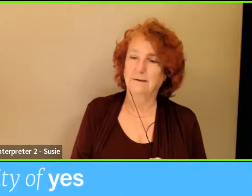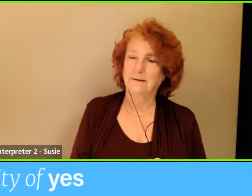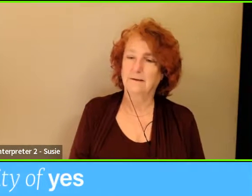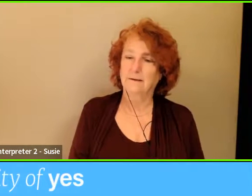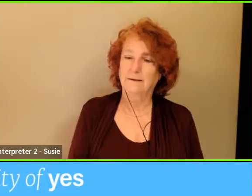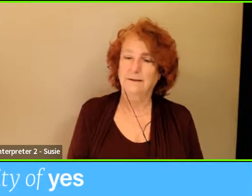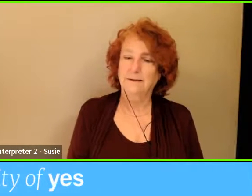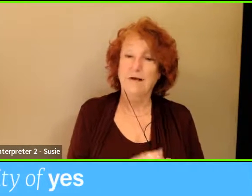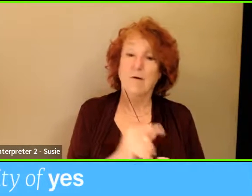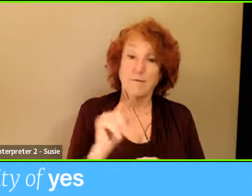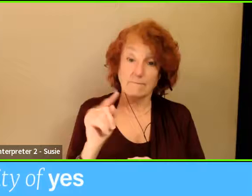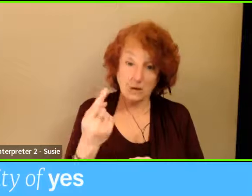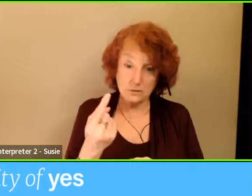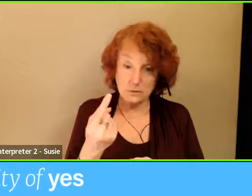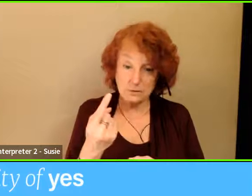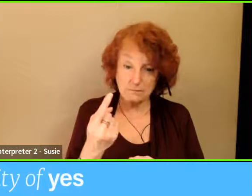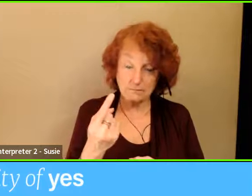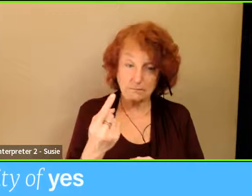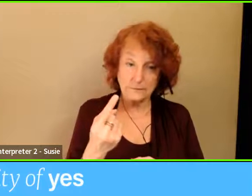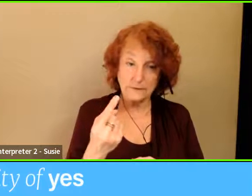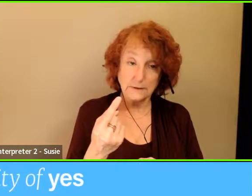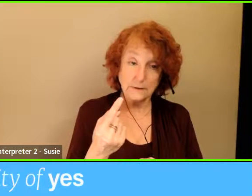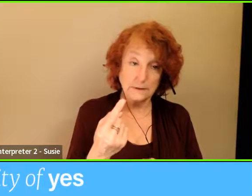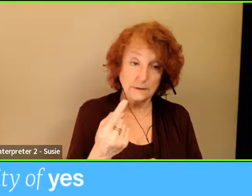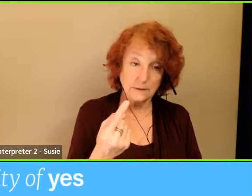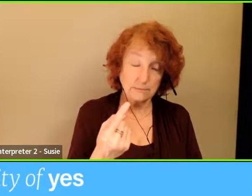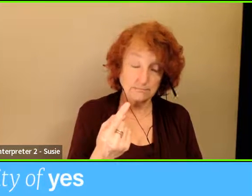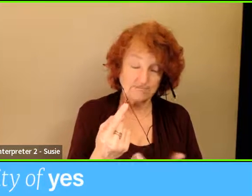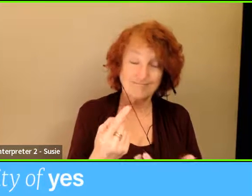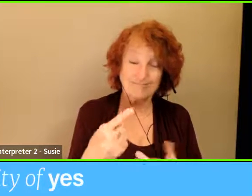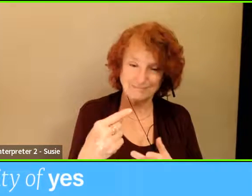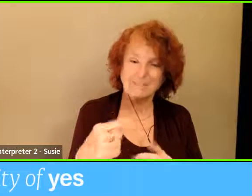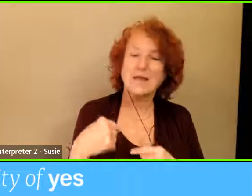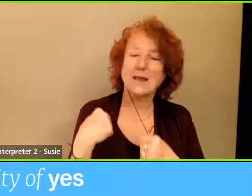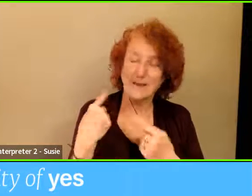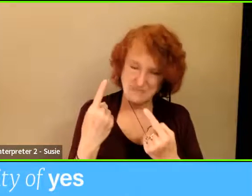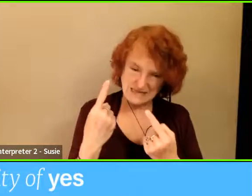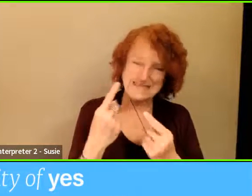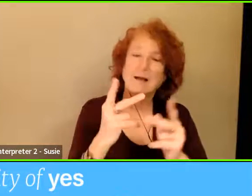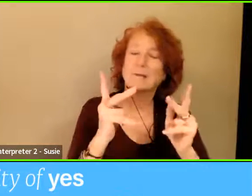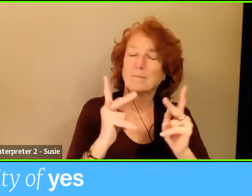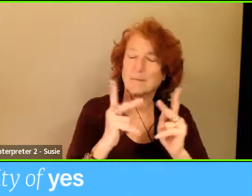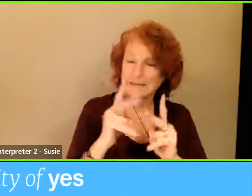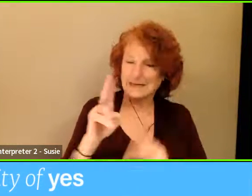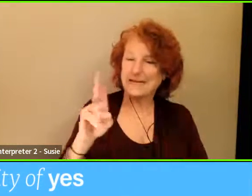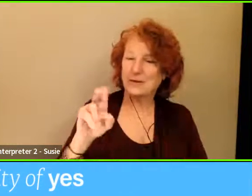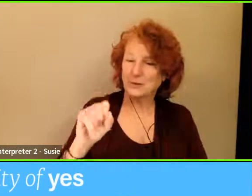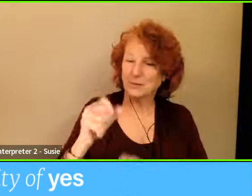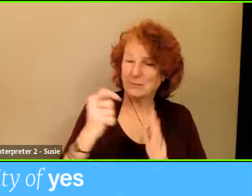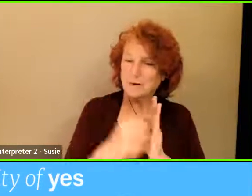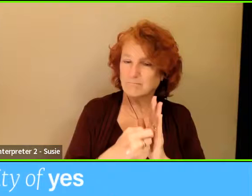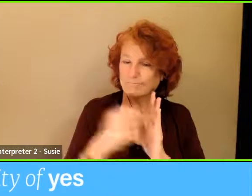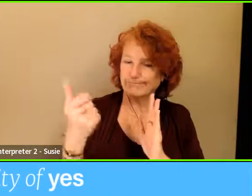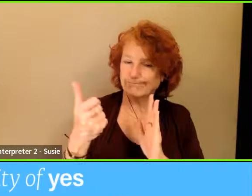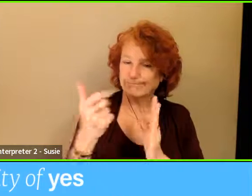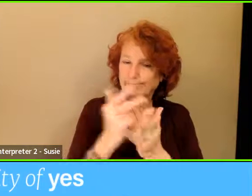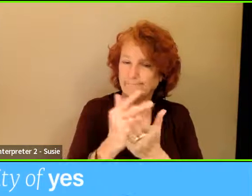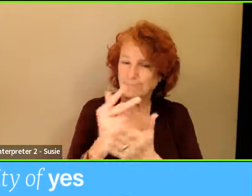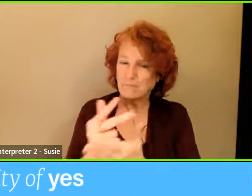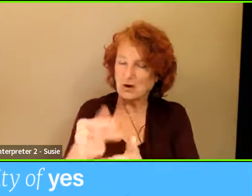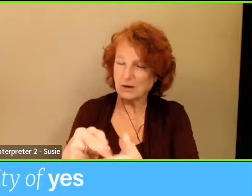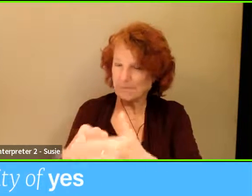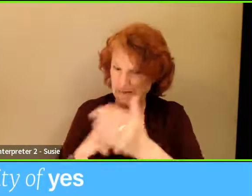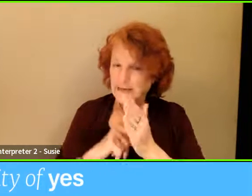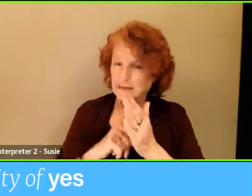And so the first one is talking about there has been places in the United States where we have eliminated parking mandates already. Can you talk a